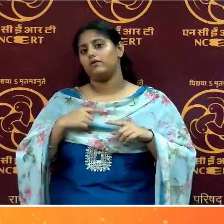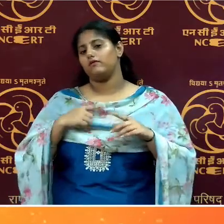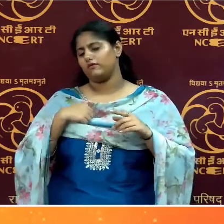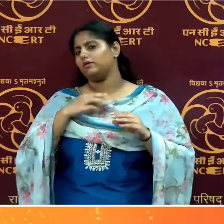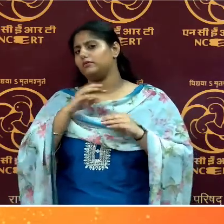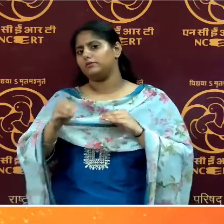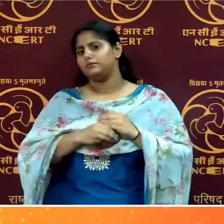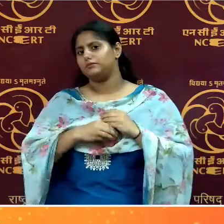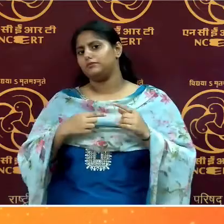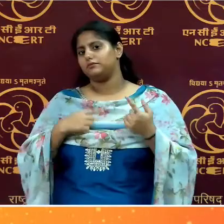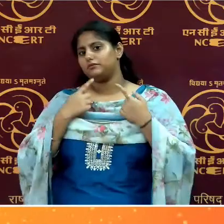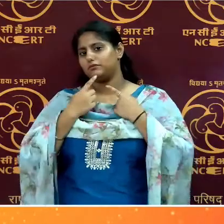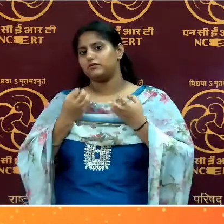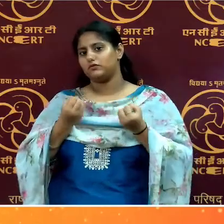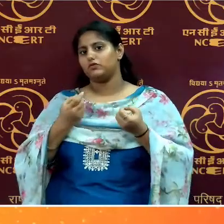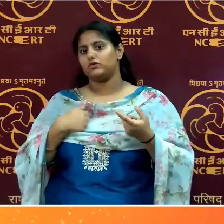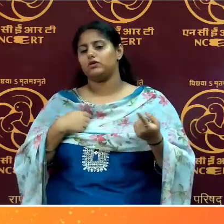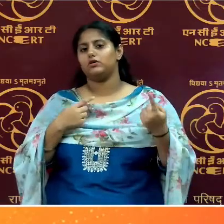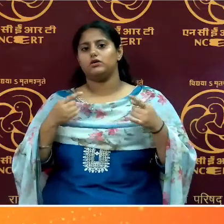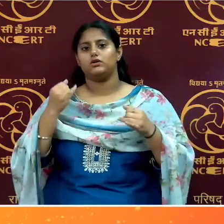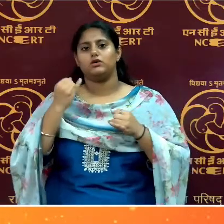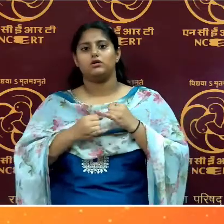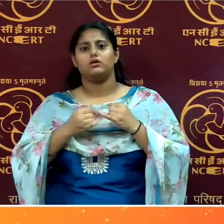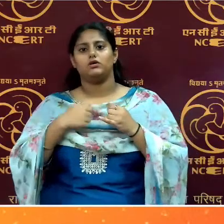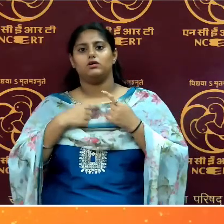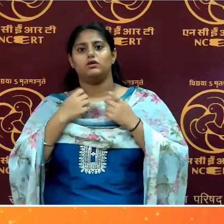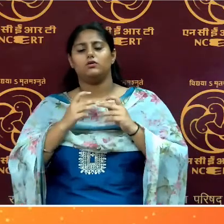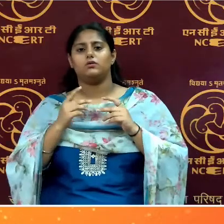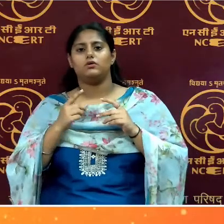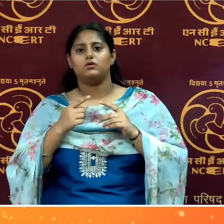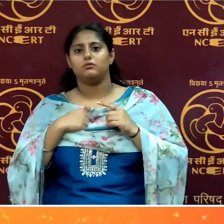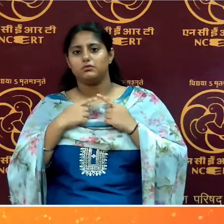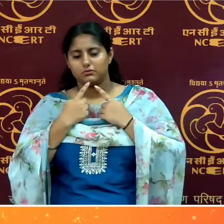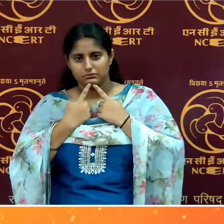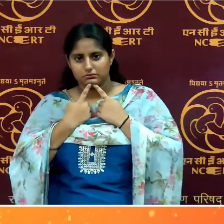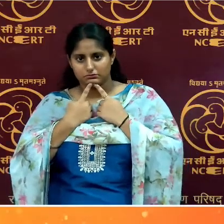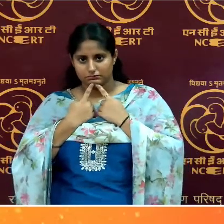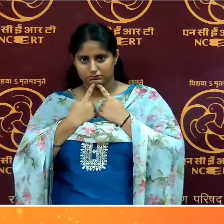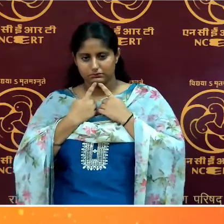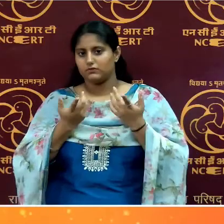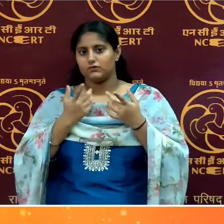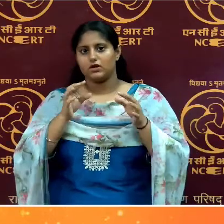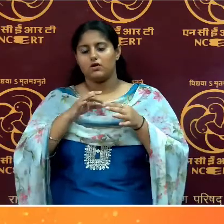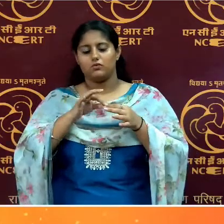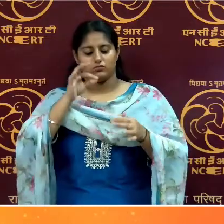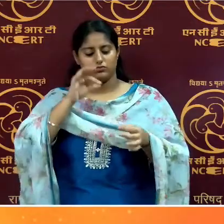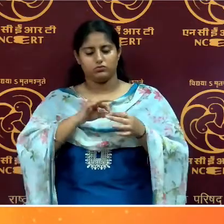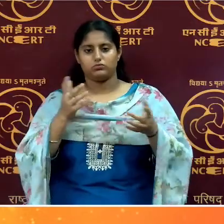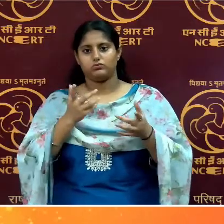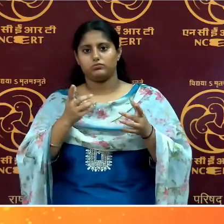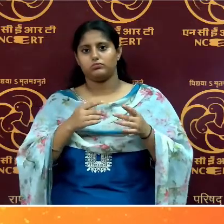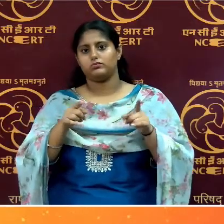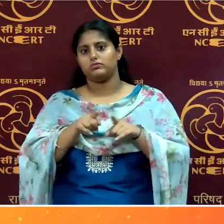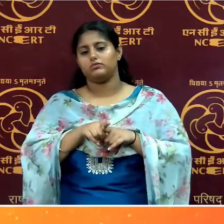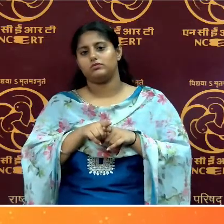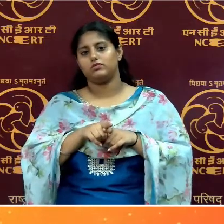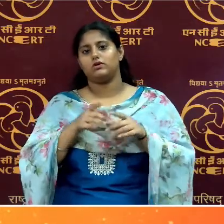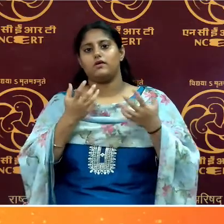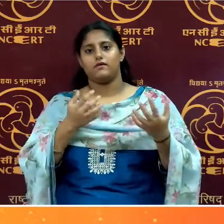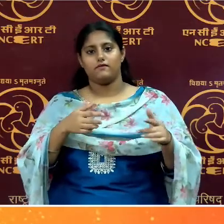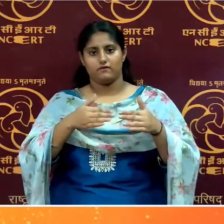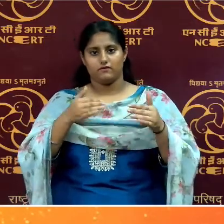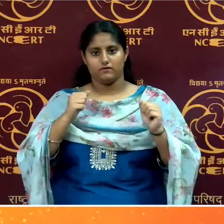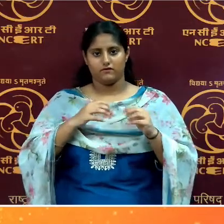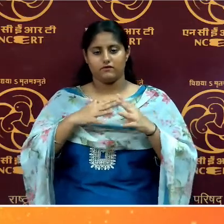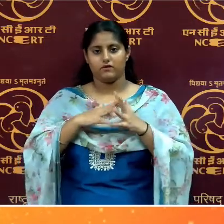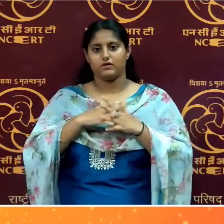also. I think the last point mentions it, that okay, I now understand how do I measure my weight? We have spring balances, we have weighing machines and etc.